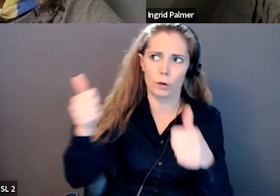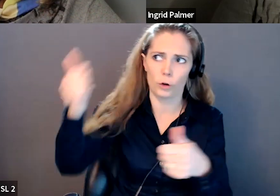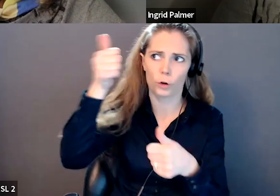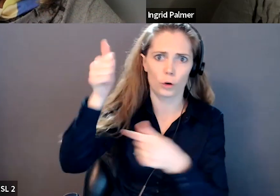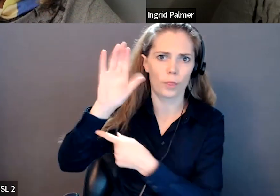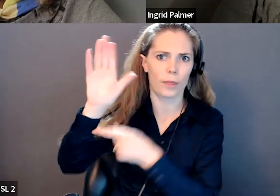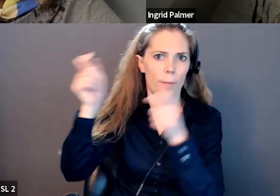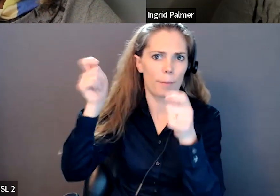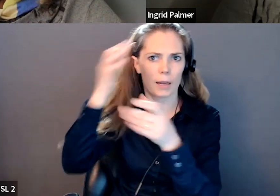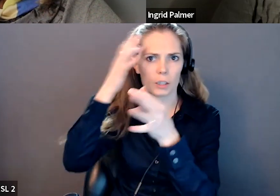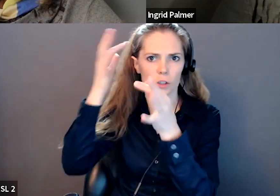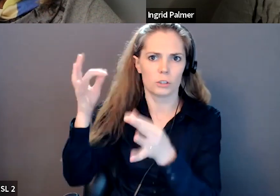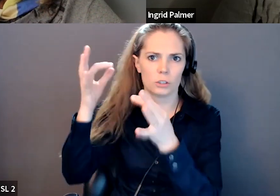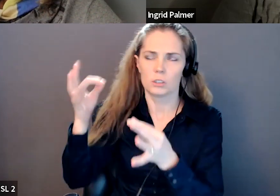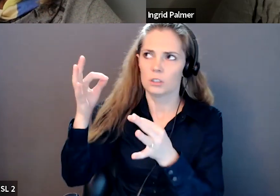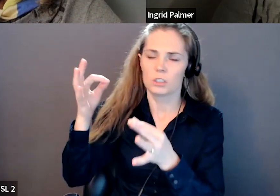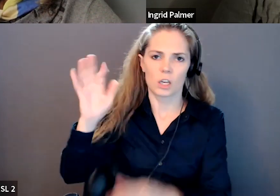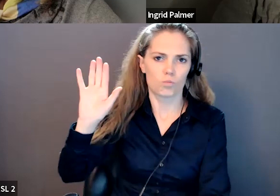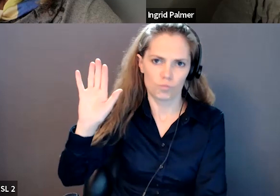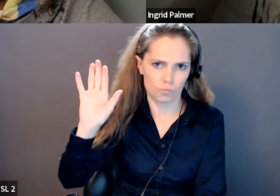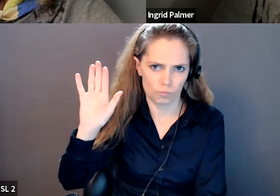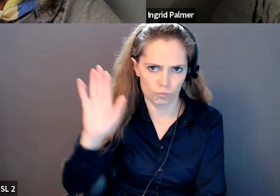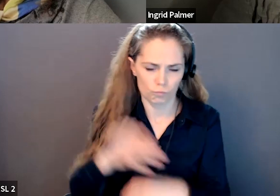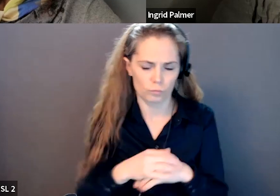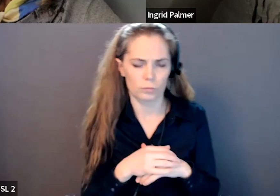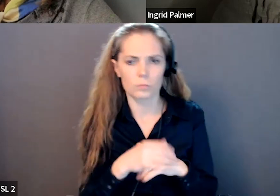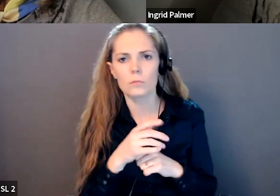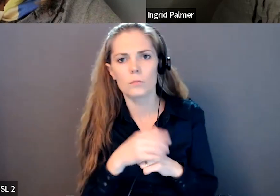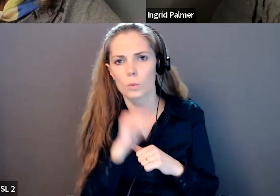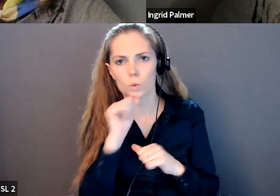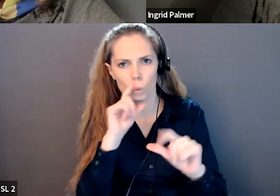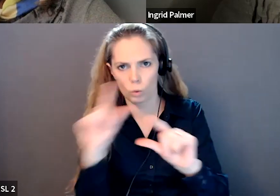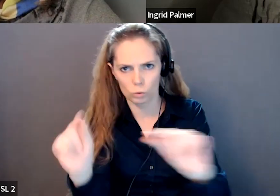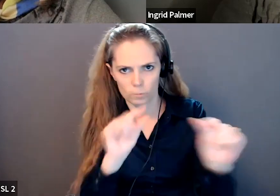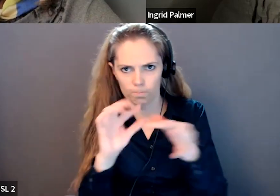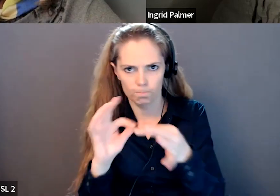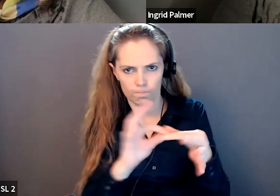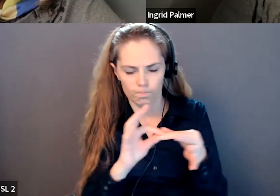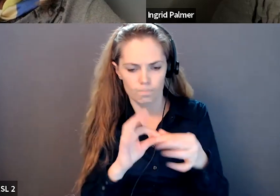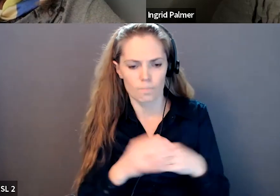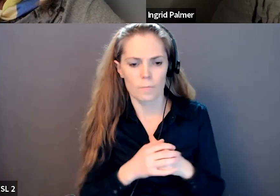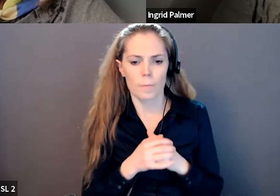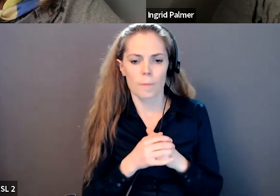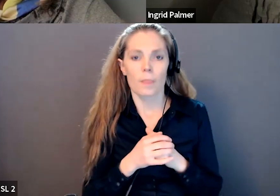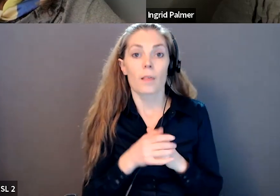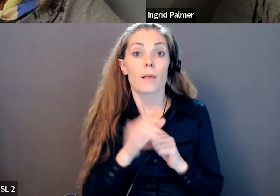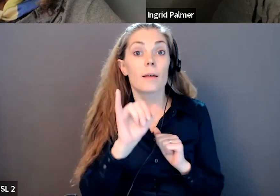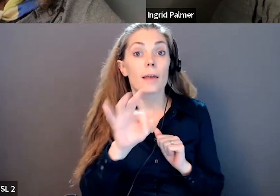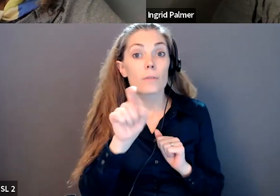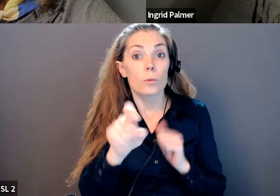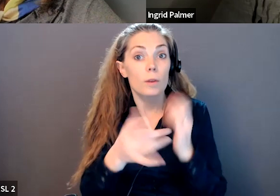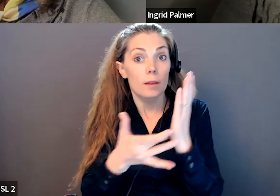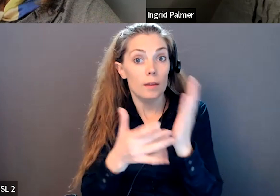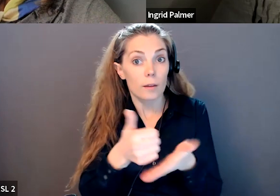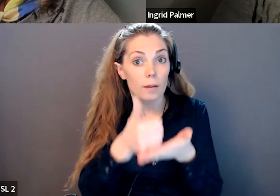Guidance around these joint sessions include there is a chat box for technical support available at the bottom